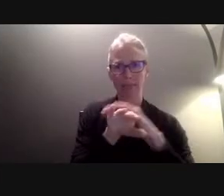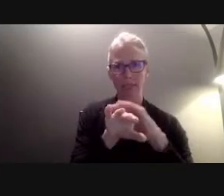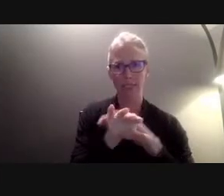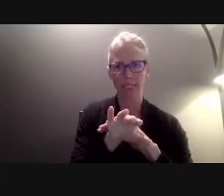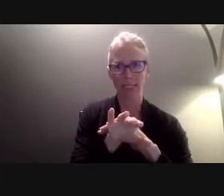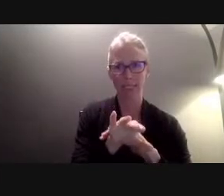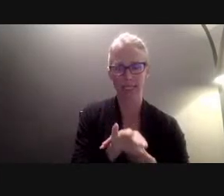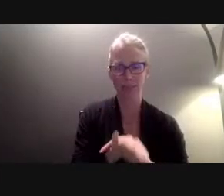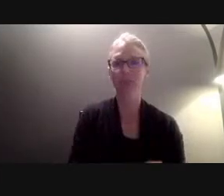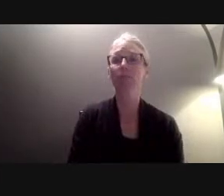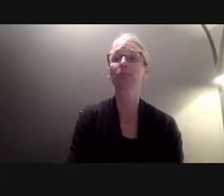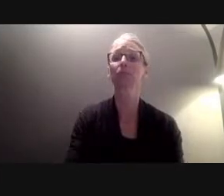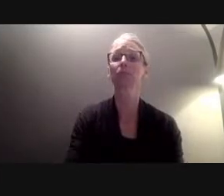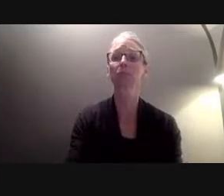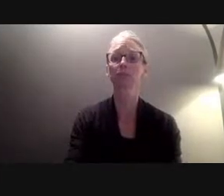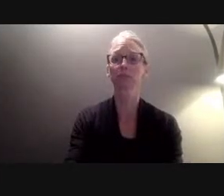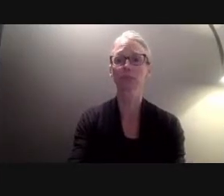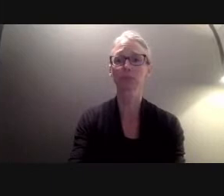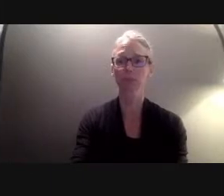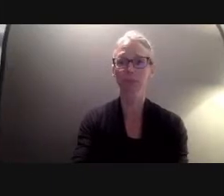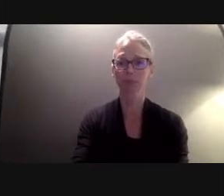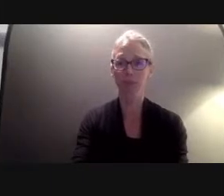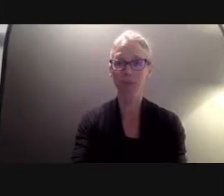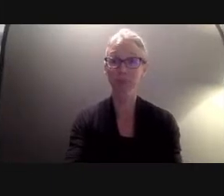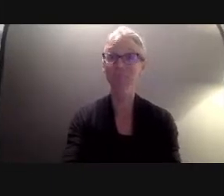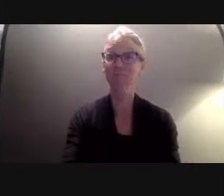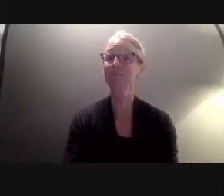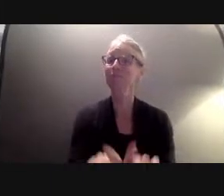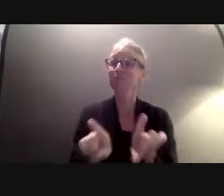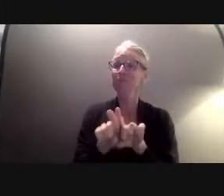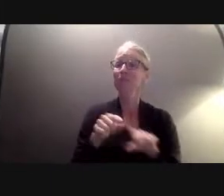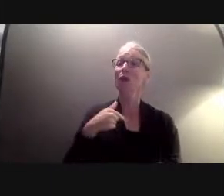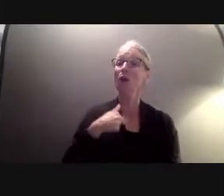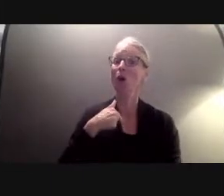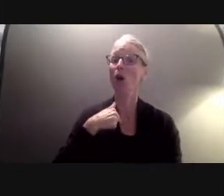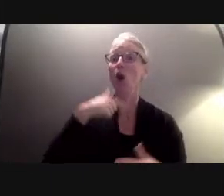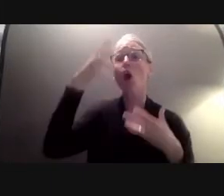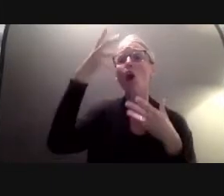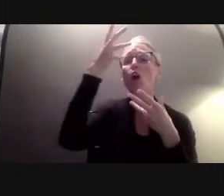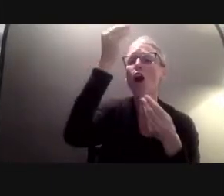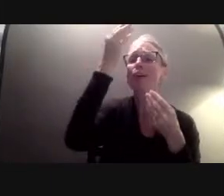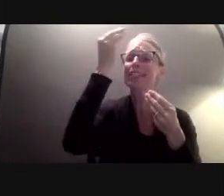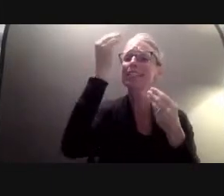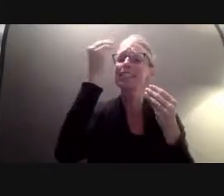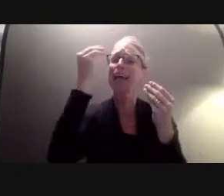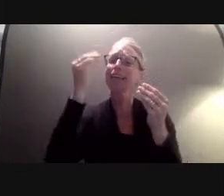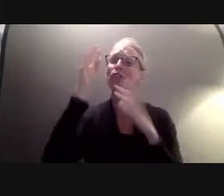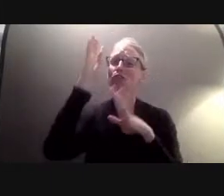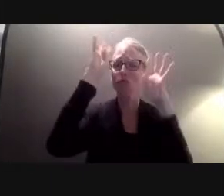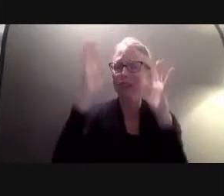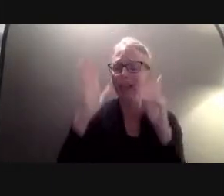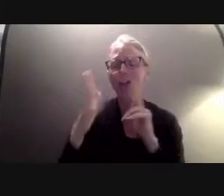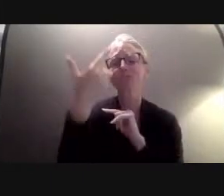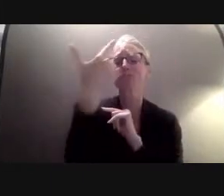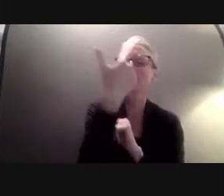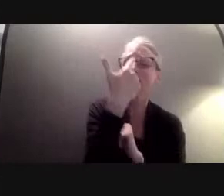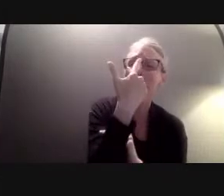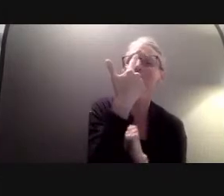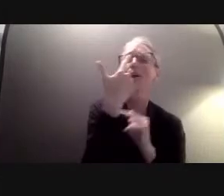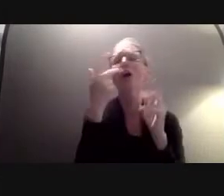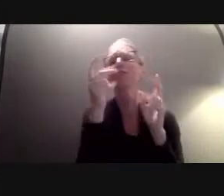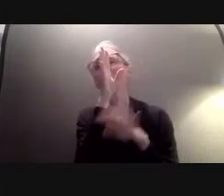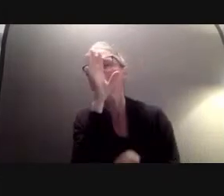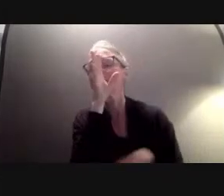I'm also a content creator, a disability advocate, and a new founder of a nonprofit